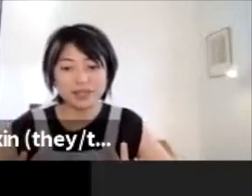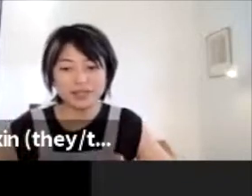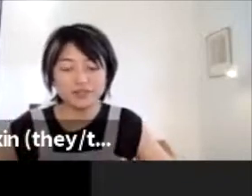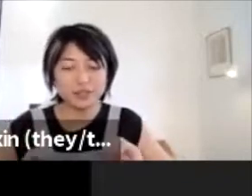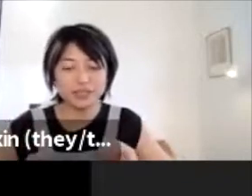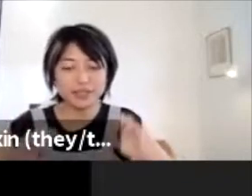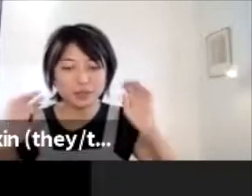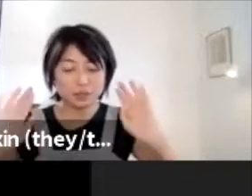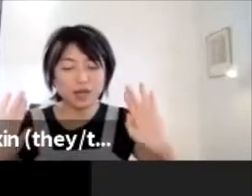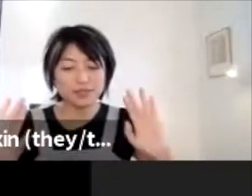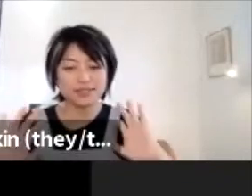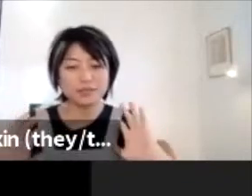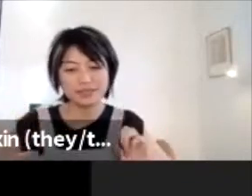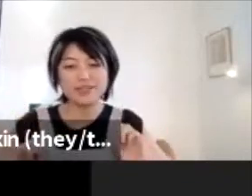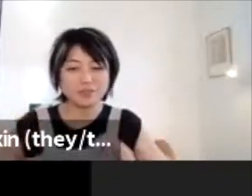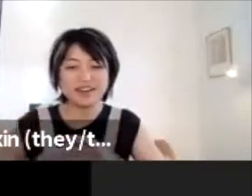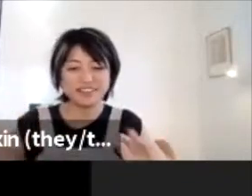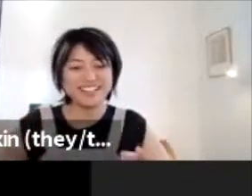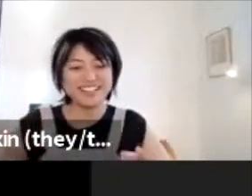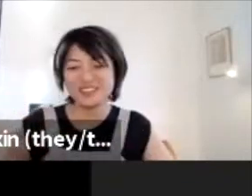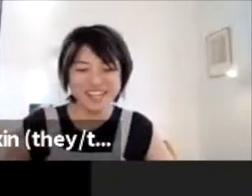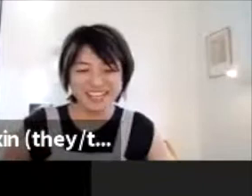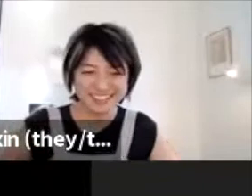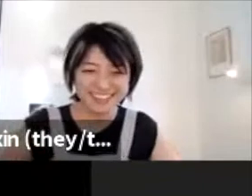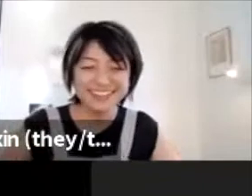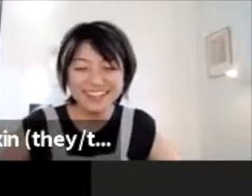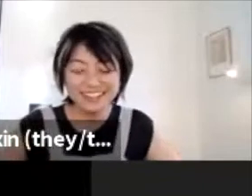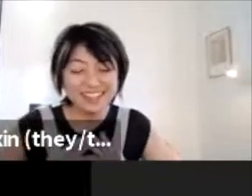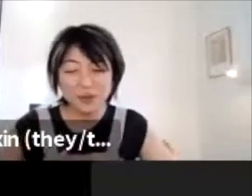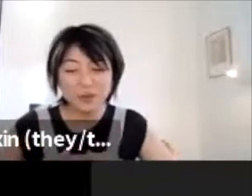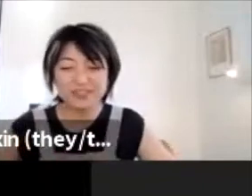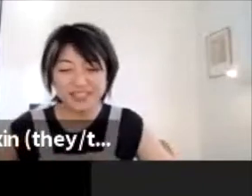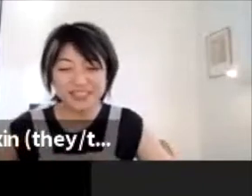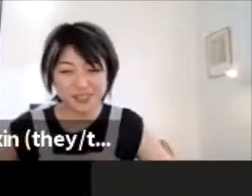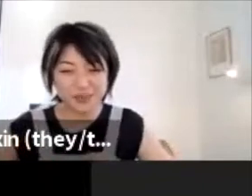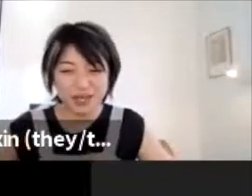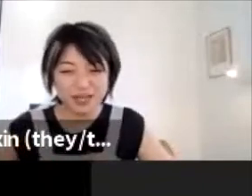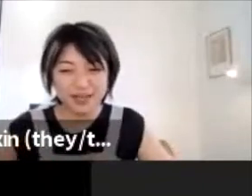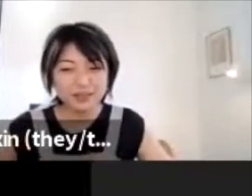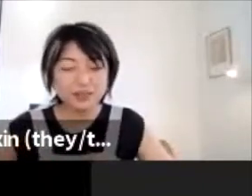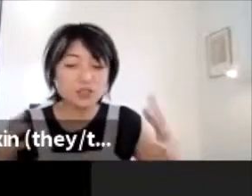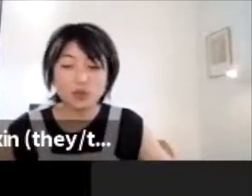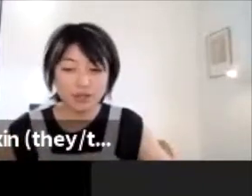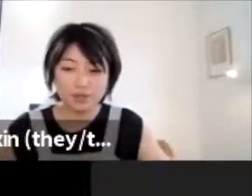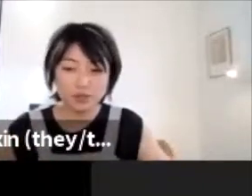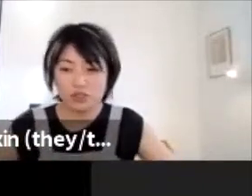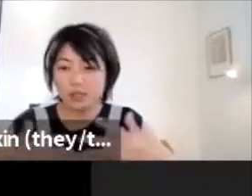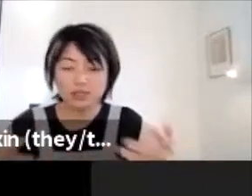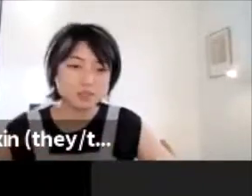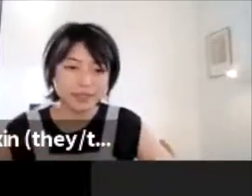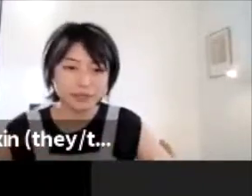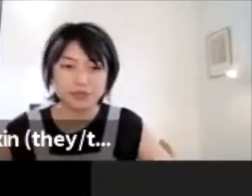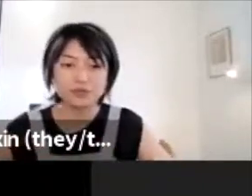by the way. If you like want to pause and stop and be like, no, I'm not feeling enthusiastic, that's totally fine too. And you're also welcome to